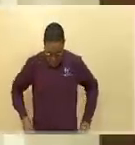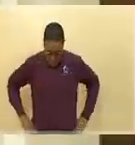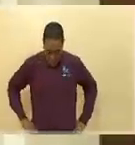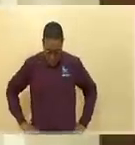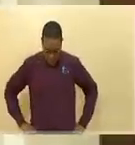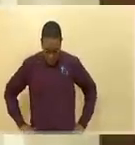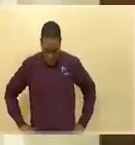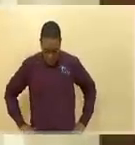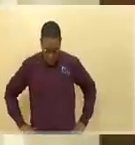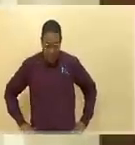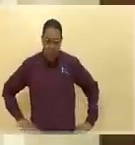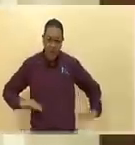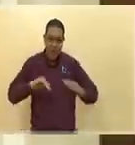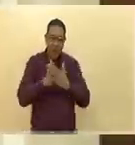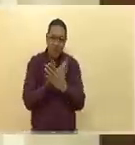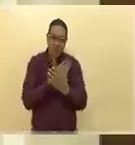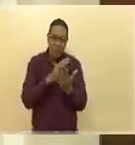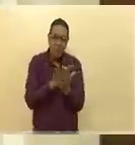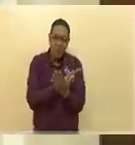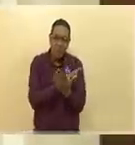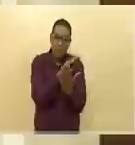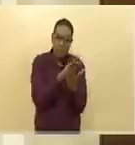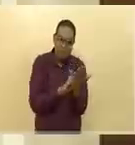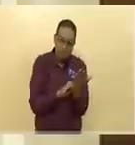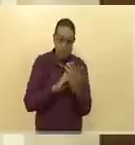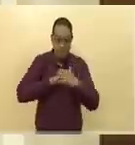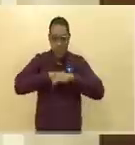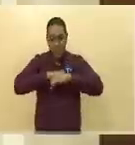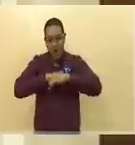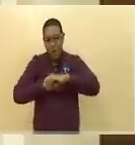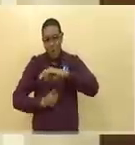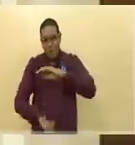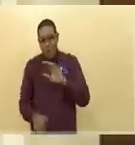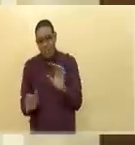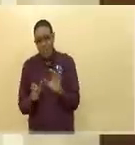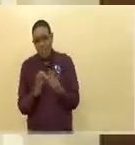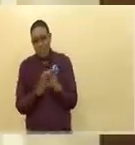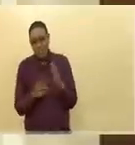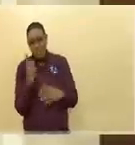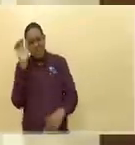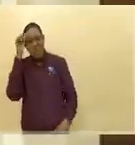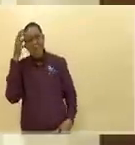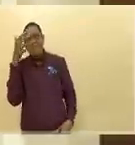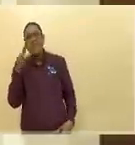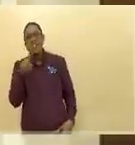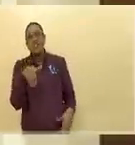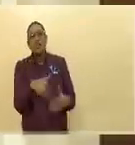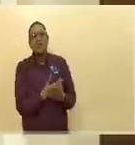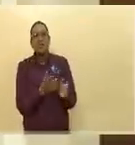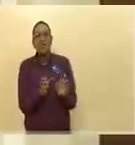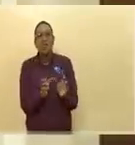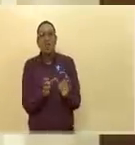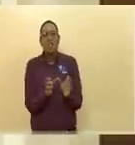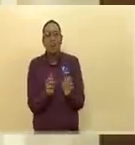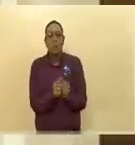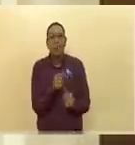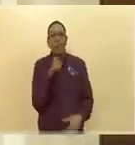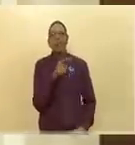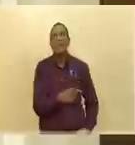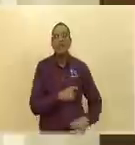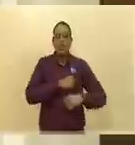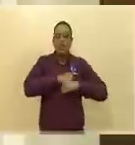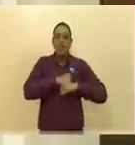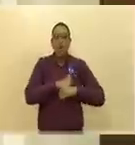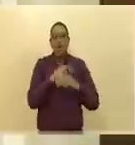on-paper secured birth certificate. So some of you would remember that. That's the blue certificate with the